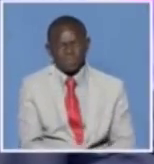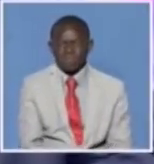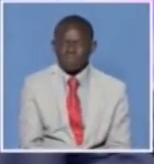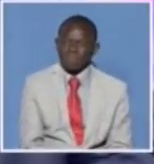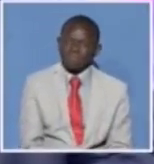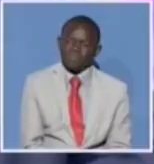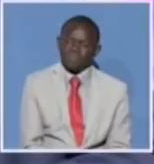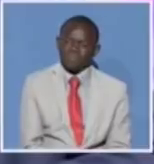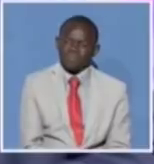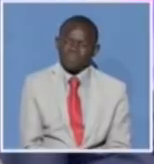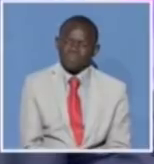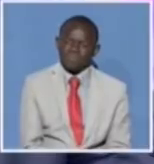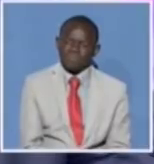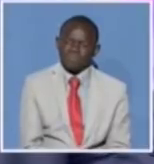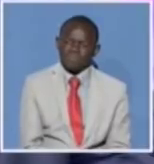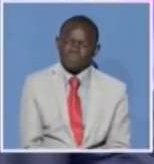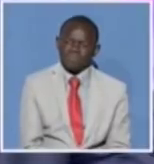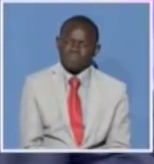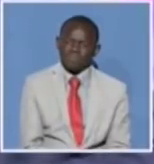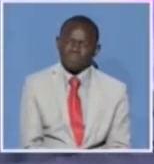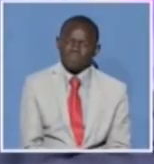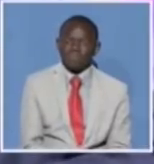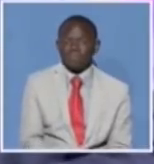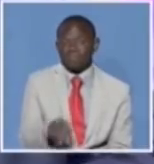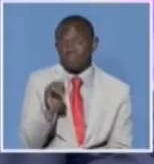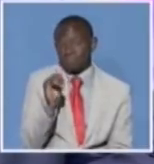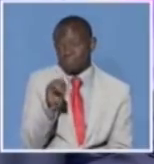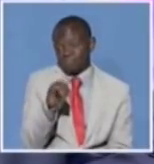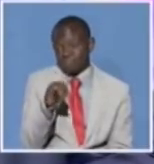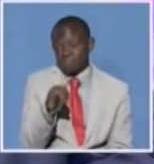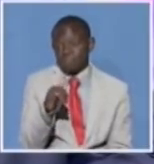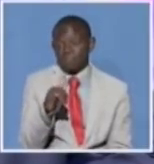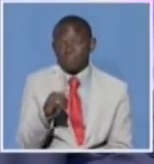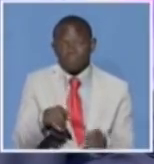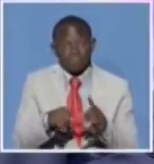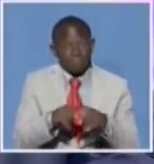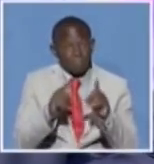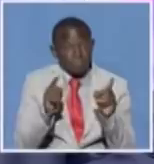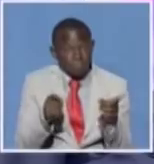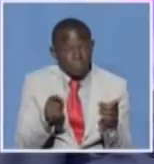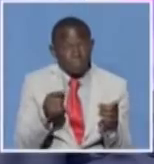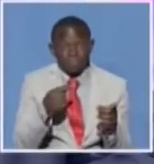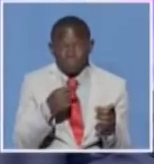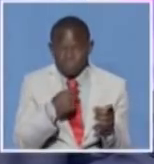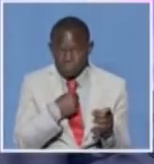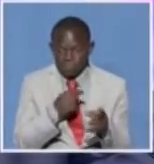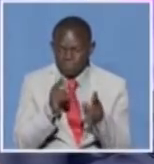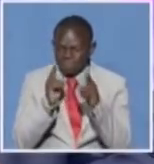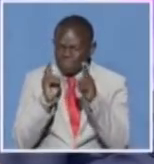we have noted, but I'm trying to balance my response here, taking into account